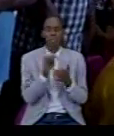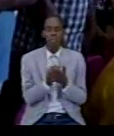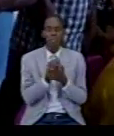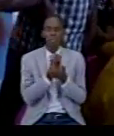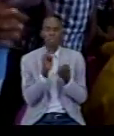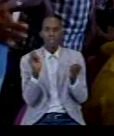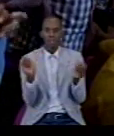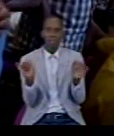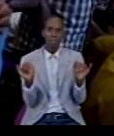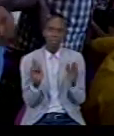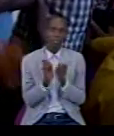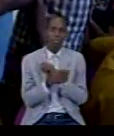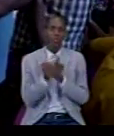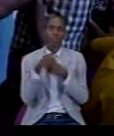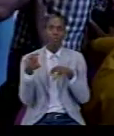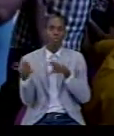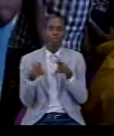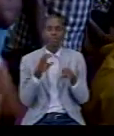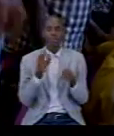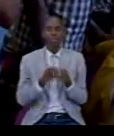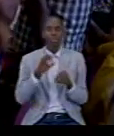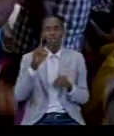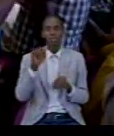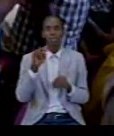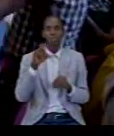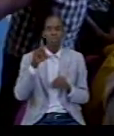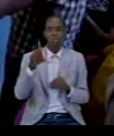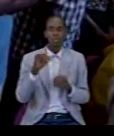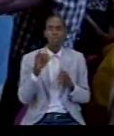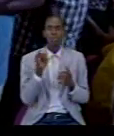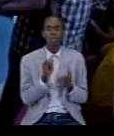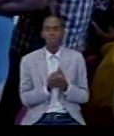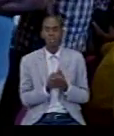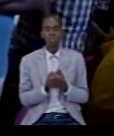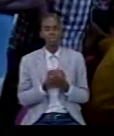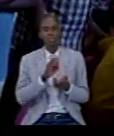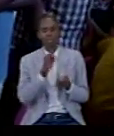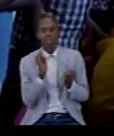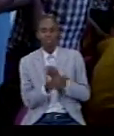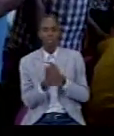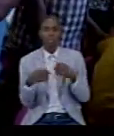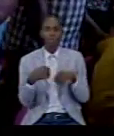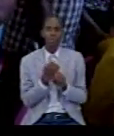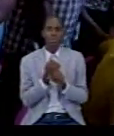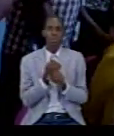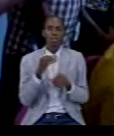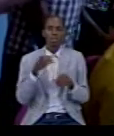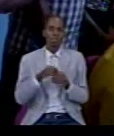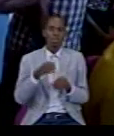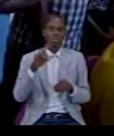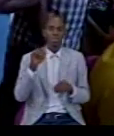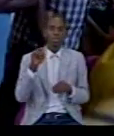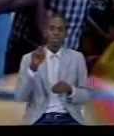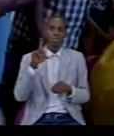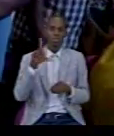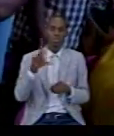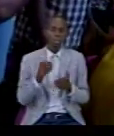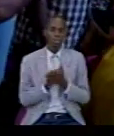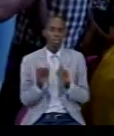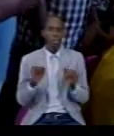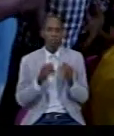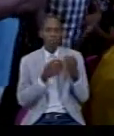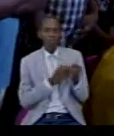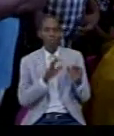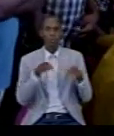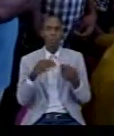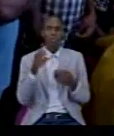you made in Daniel, and that same transformation you made in Daniel, and that same courage you gave Daniel, and that